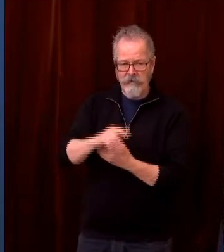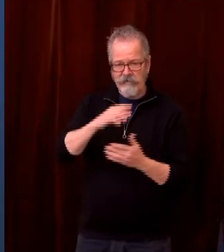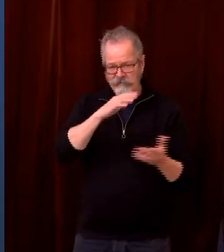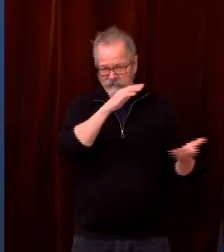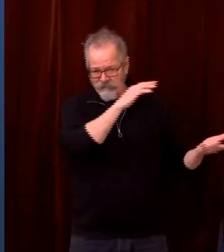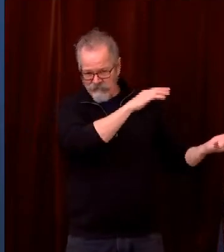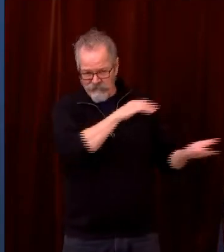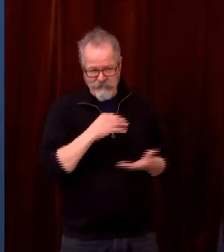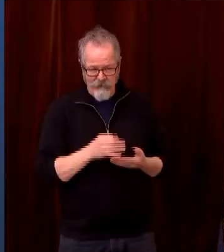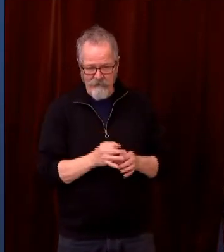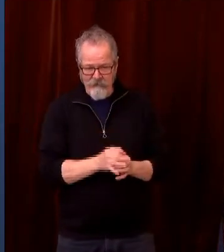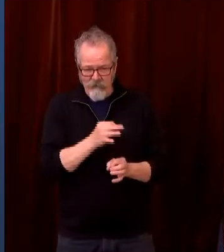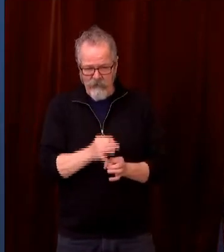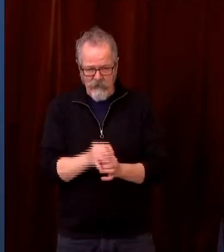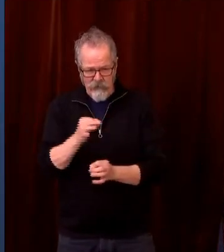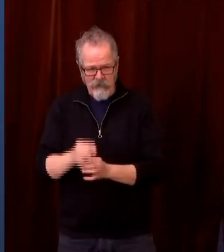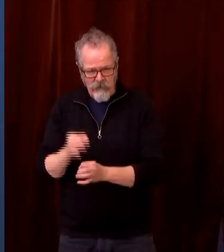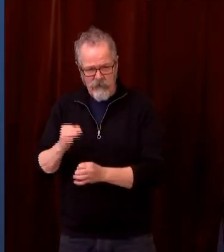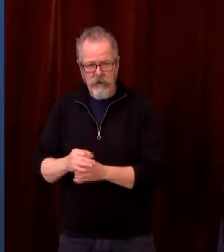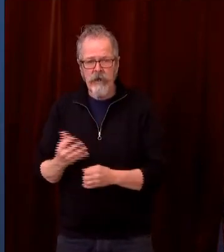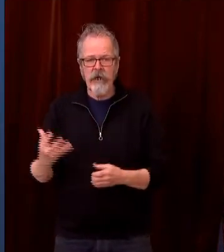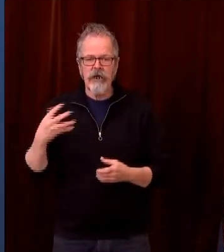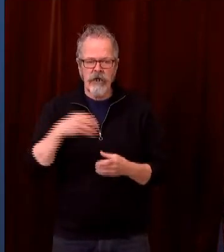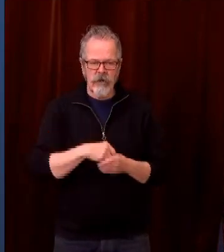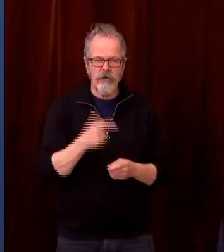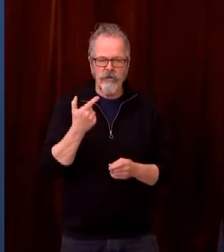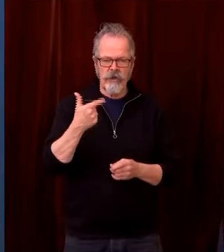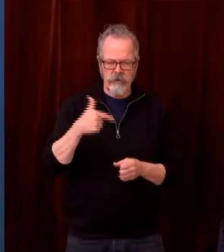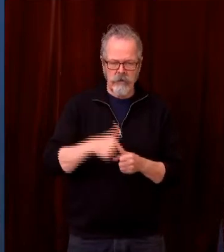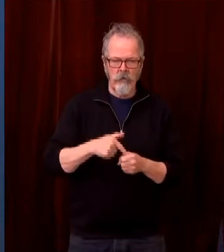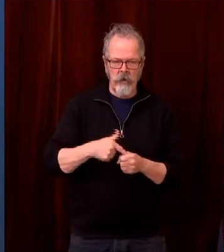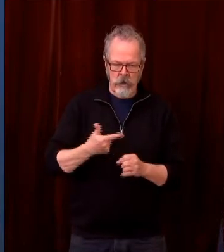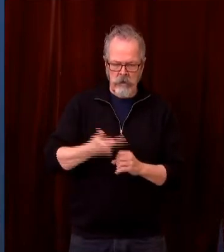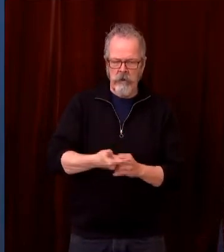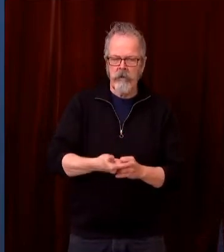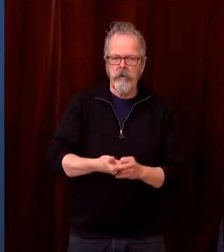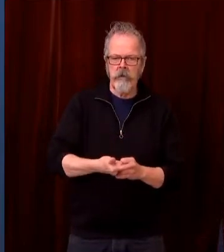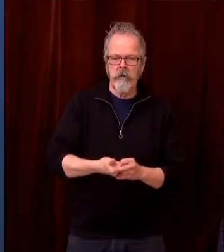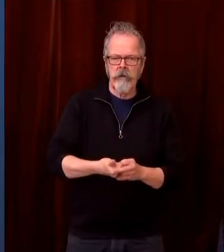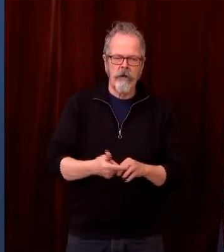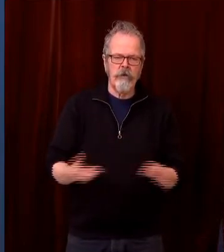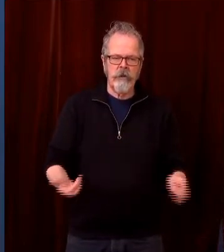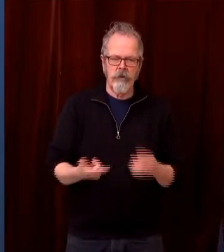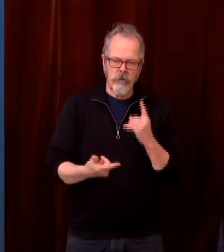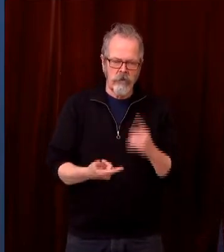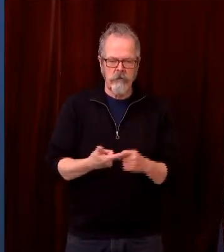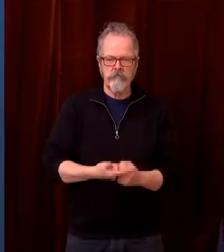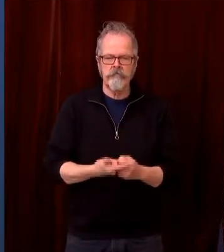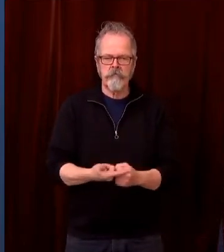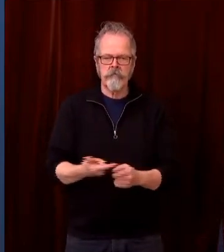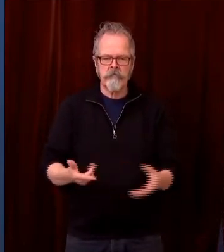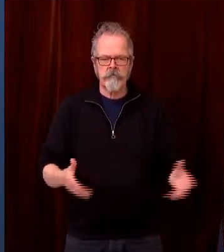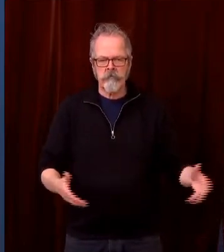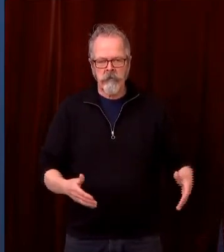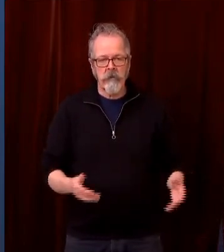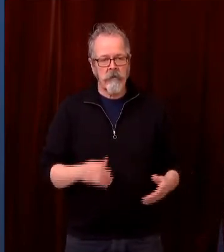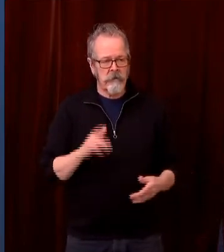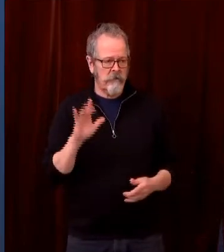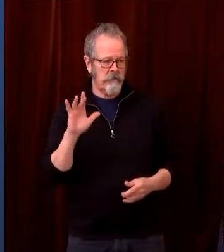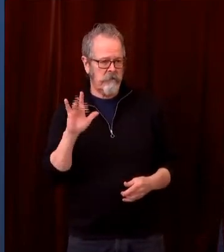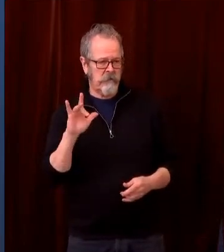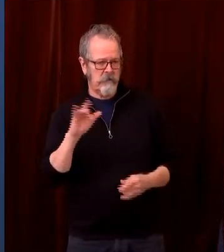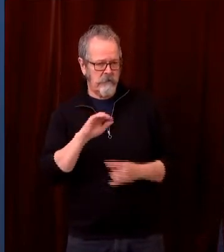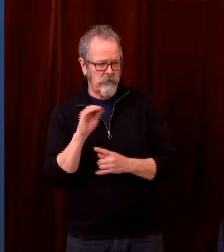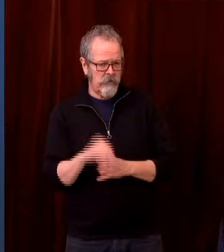product by 20%. That's an amazing boost for us. So that's really good news. We are moving forward. I had a discussion